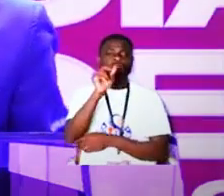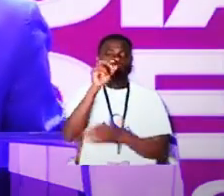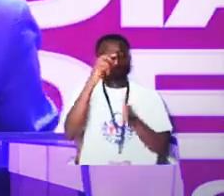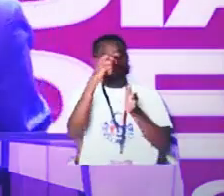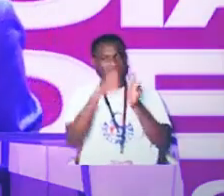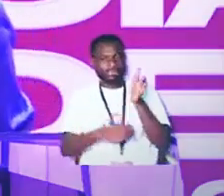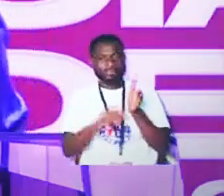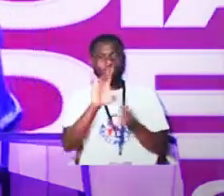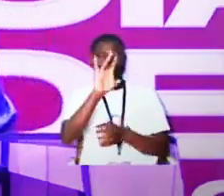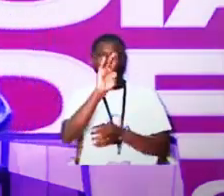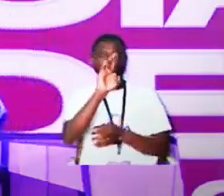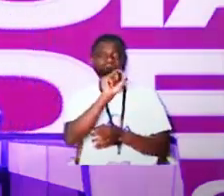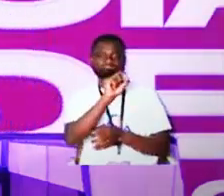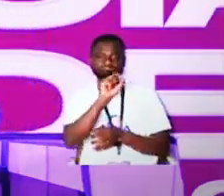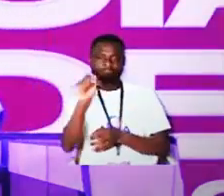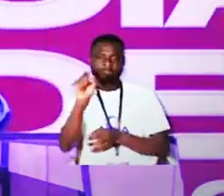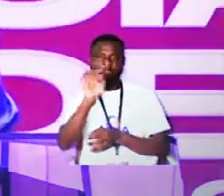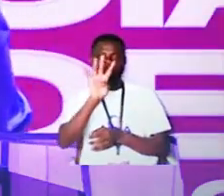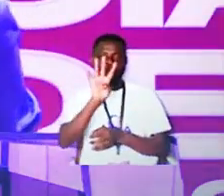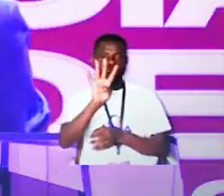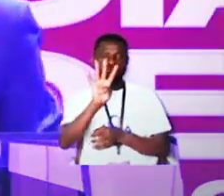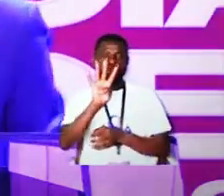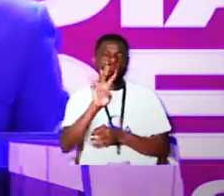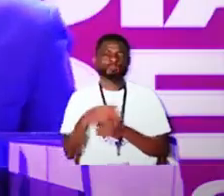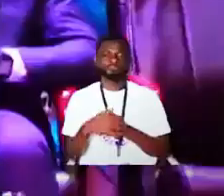chapter 7 from verse 4.